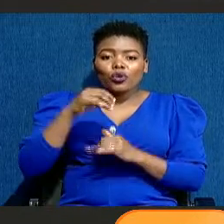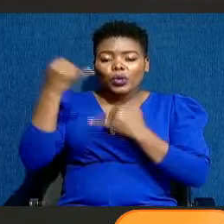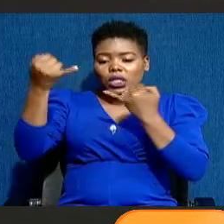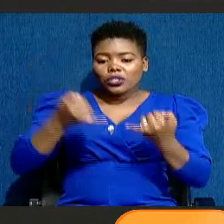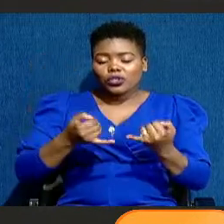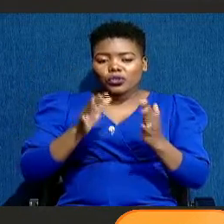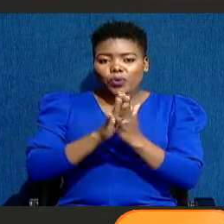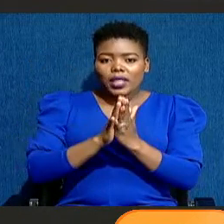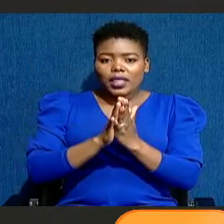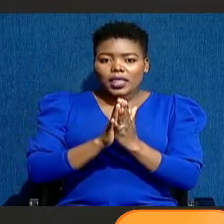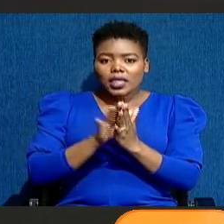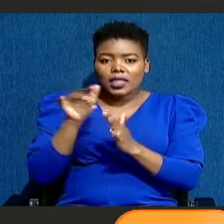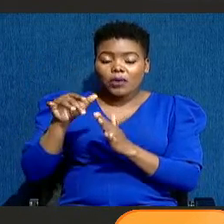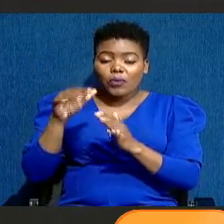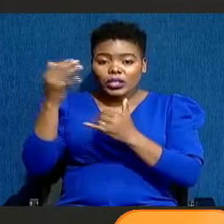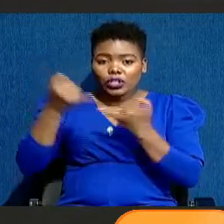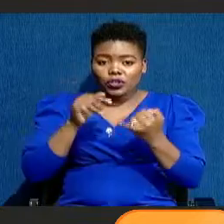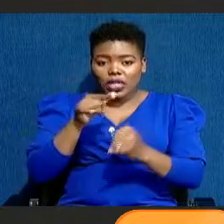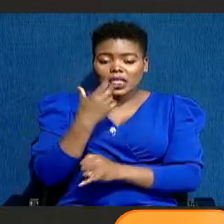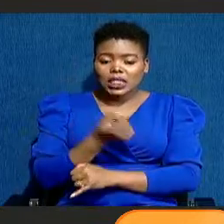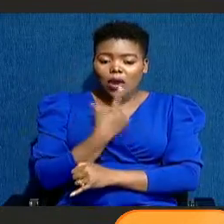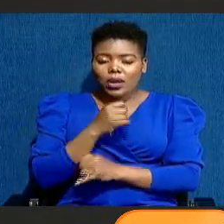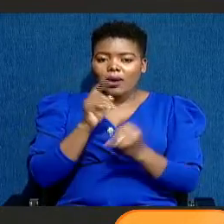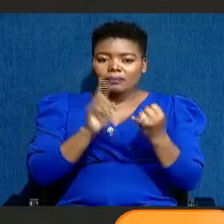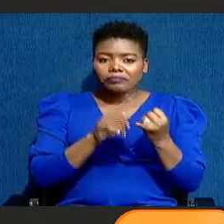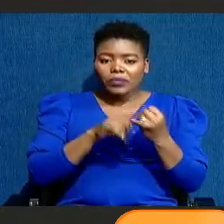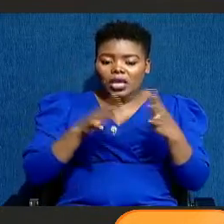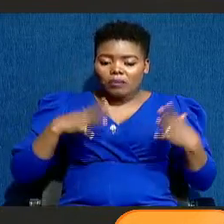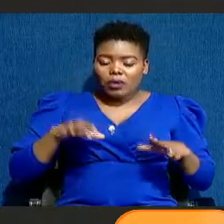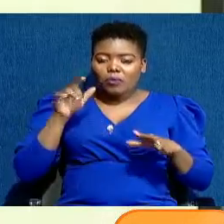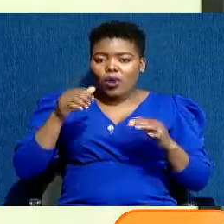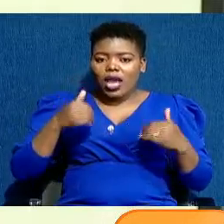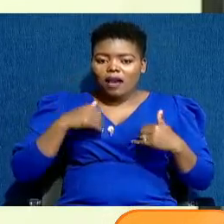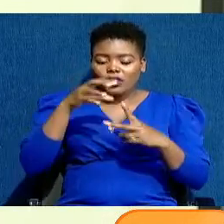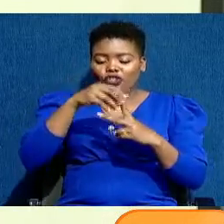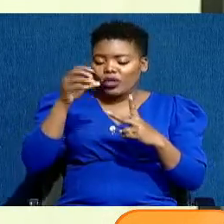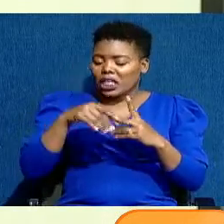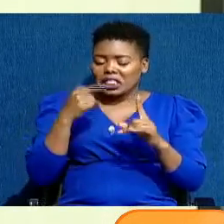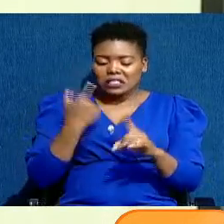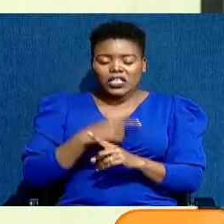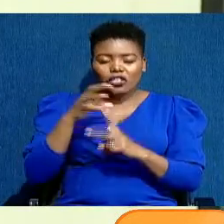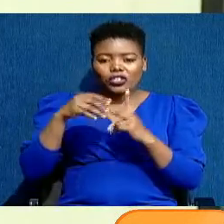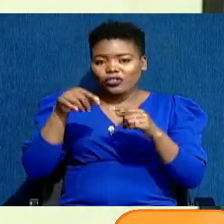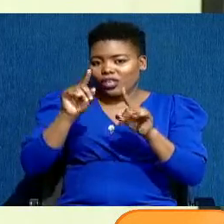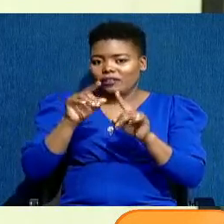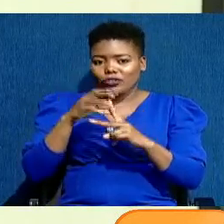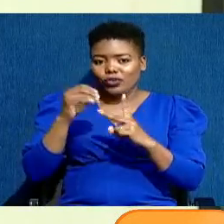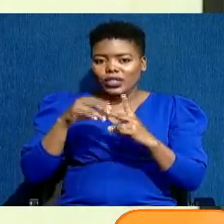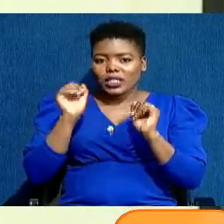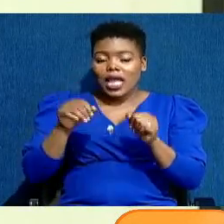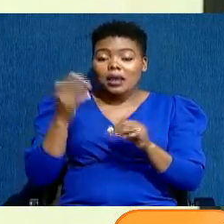of Lenacapavir happens is, one, the people will have choices. We have had oral